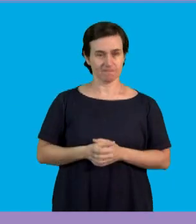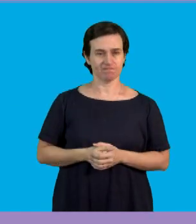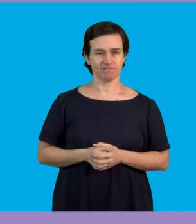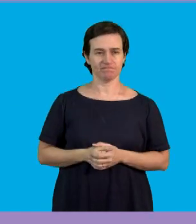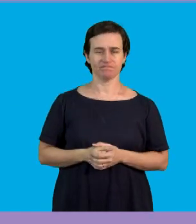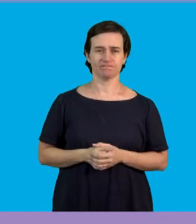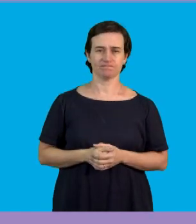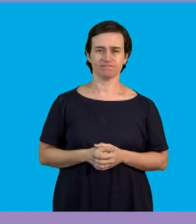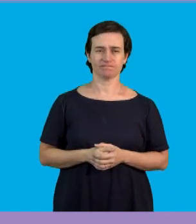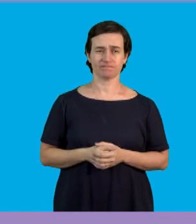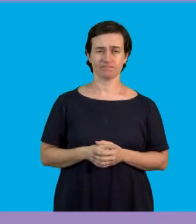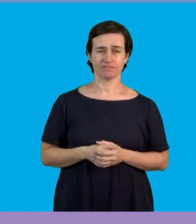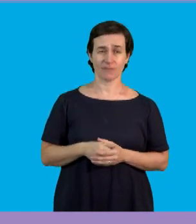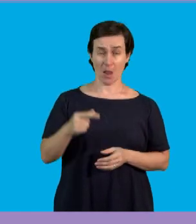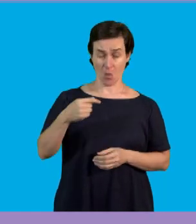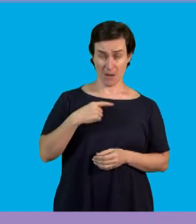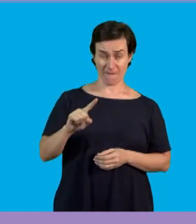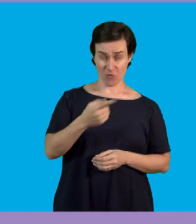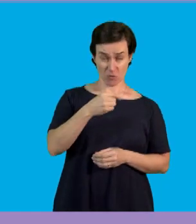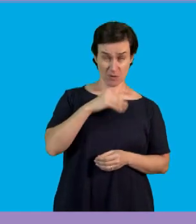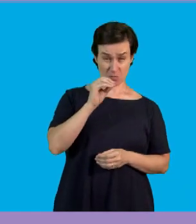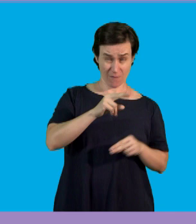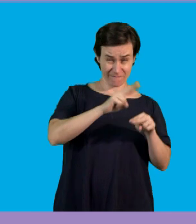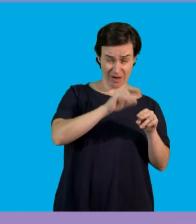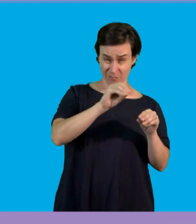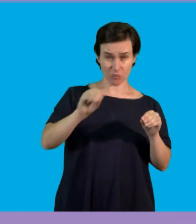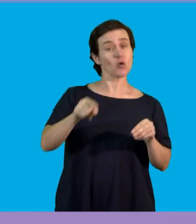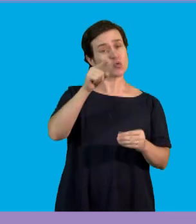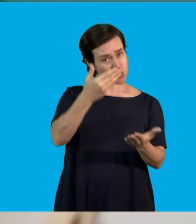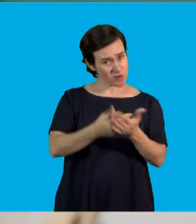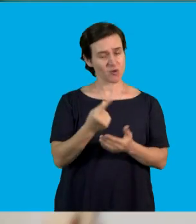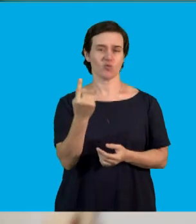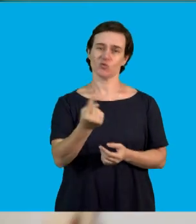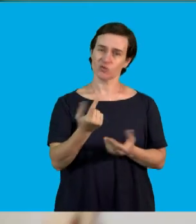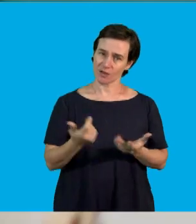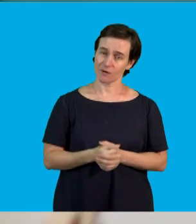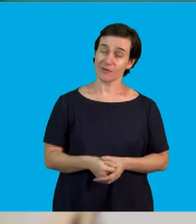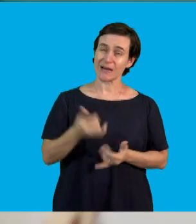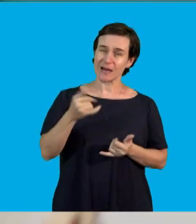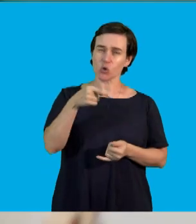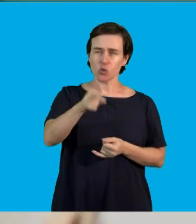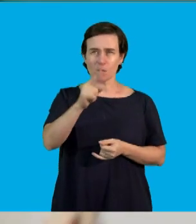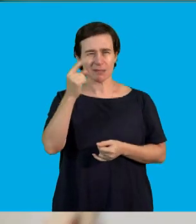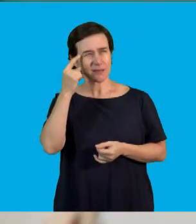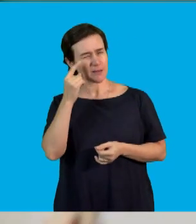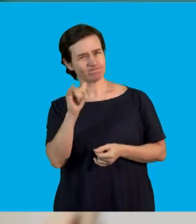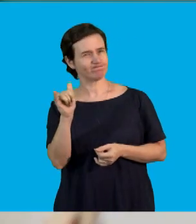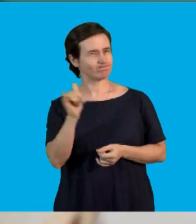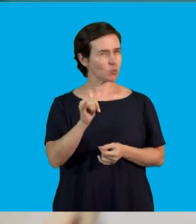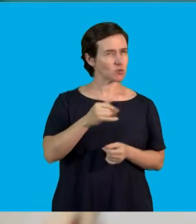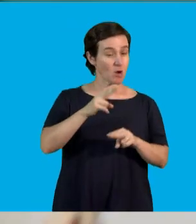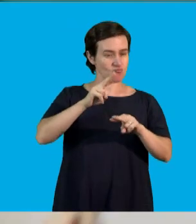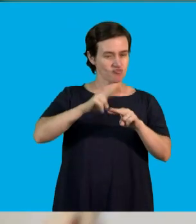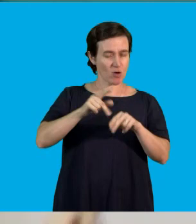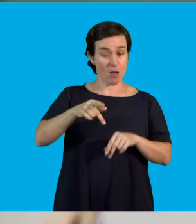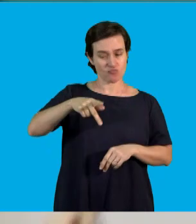factors. But now, we're not going to list the factors first because you can already list factors. You need to now think